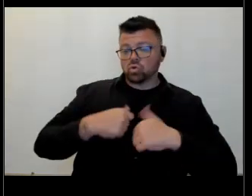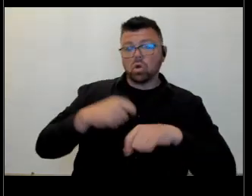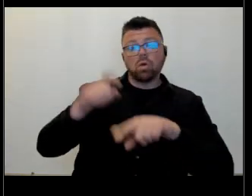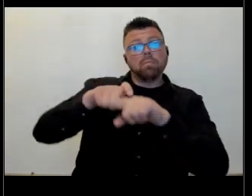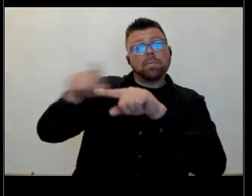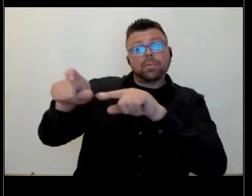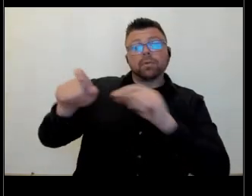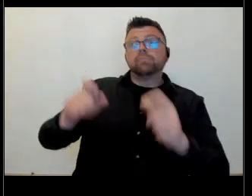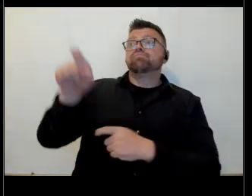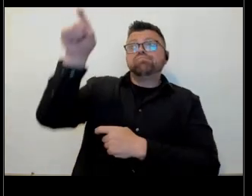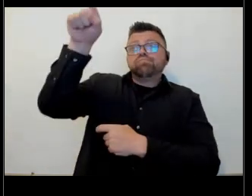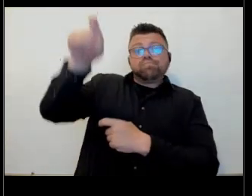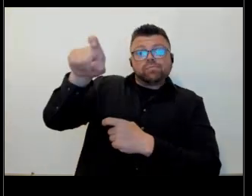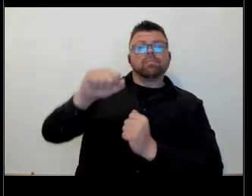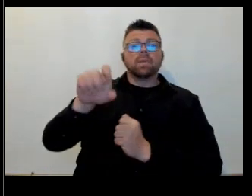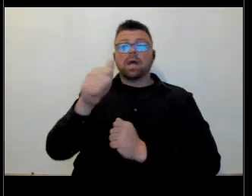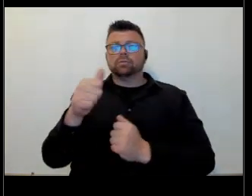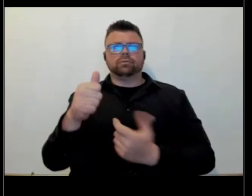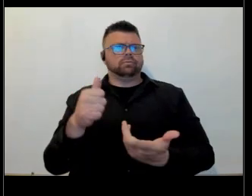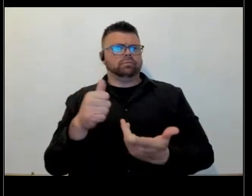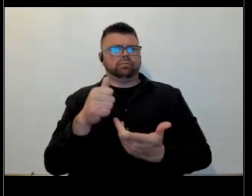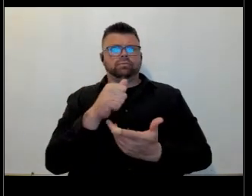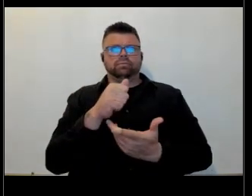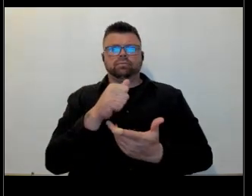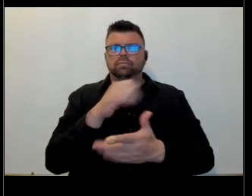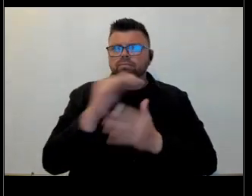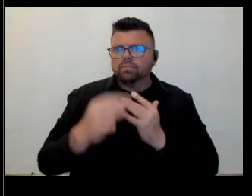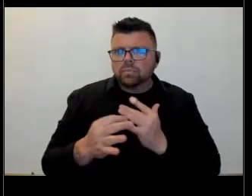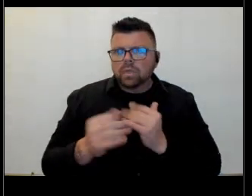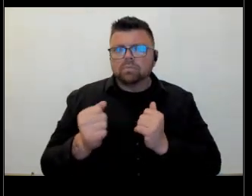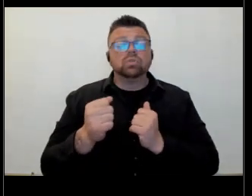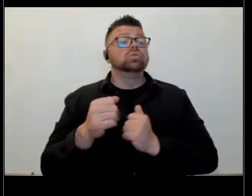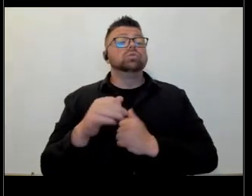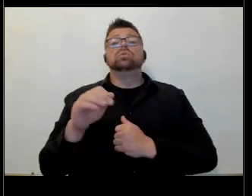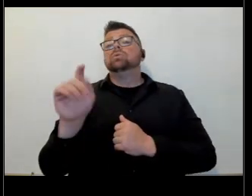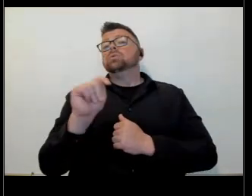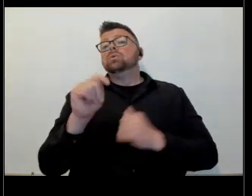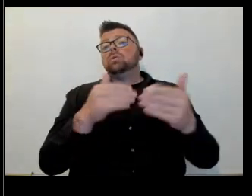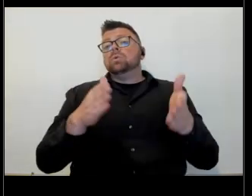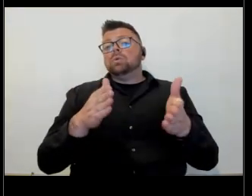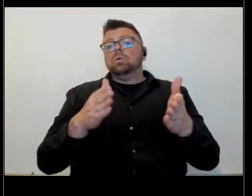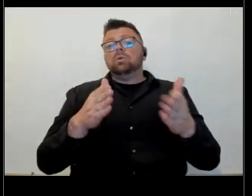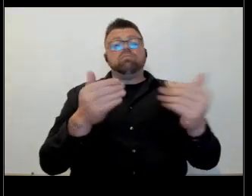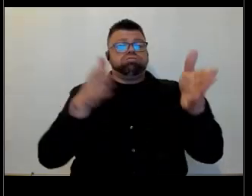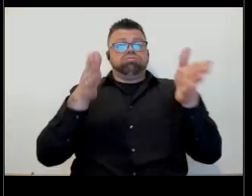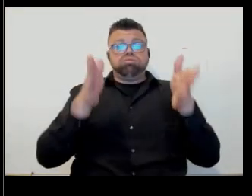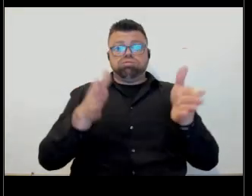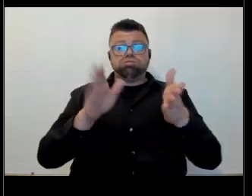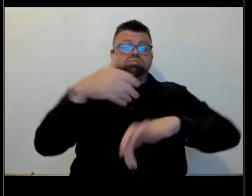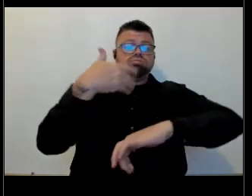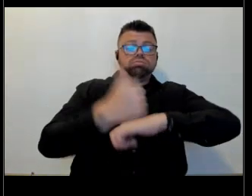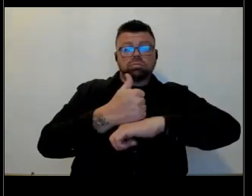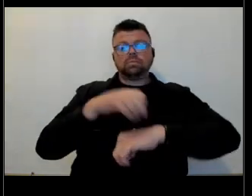other accessories in public toilet rooms be mounted at 44 inches.